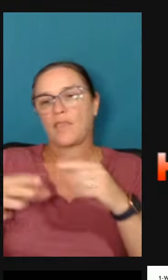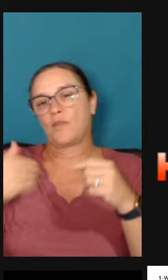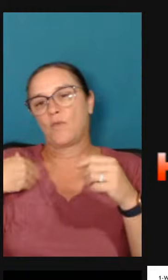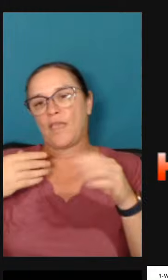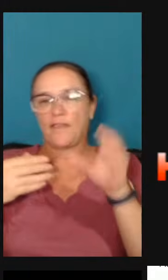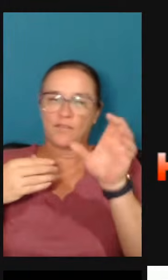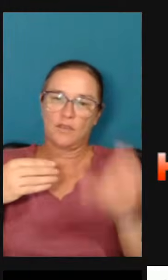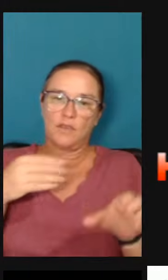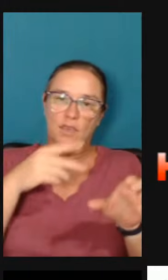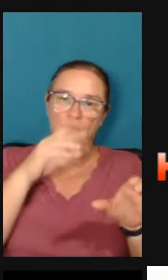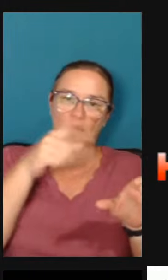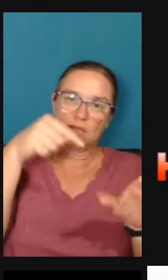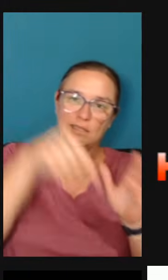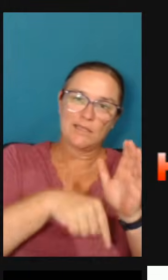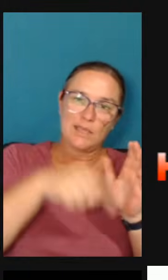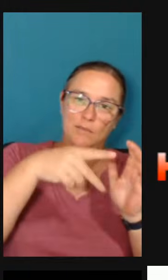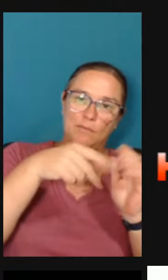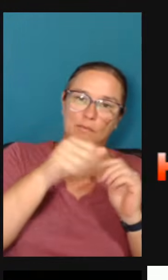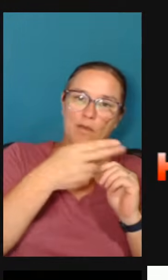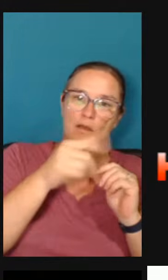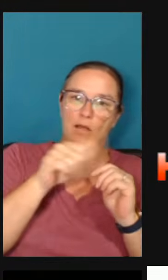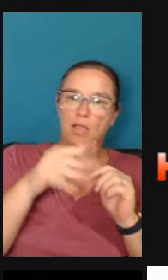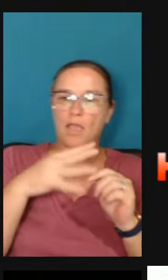events that we're used to seeing by now.